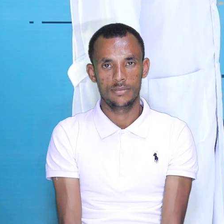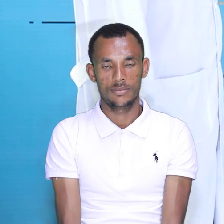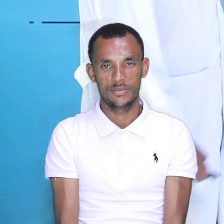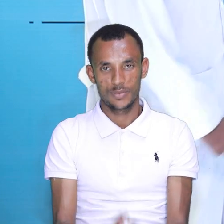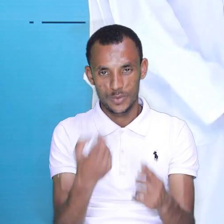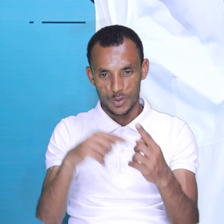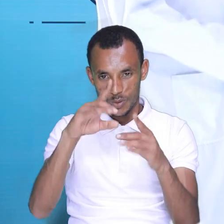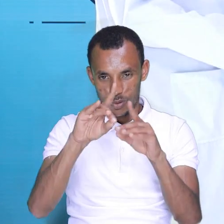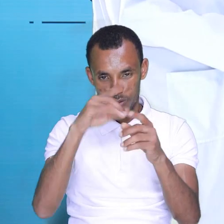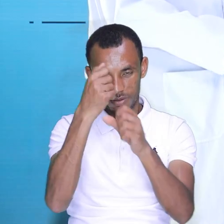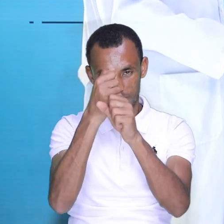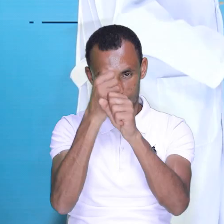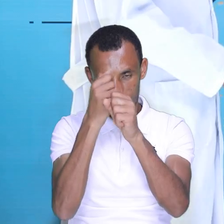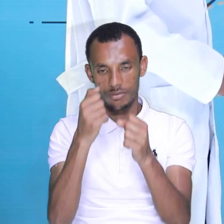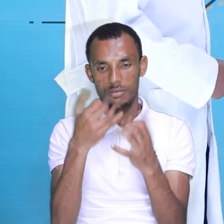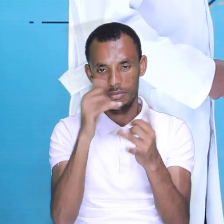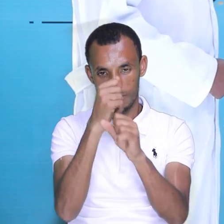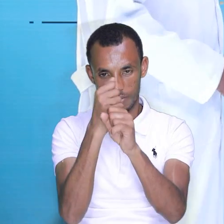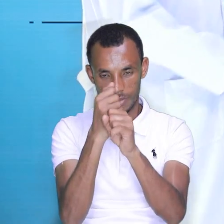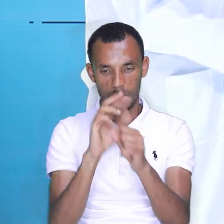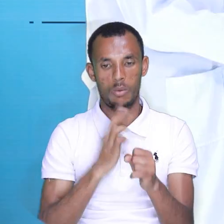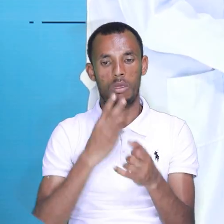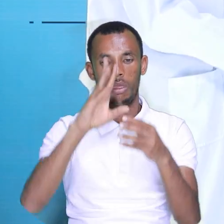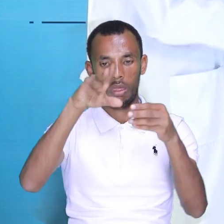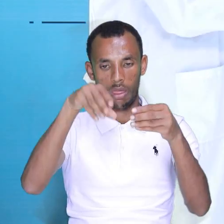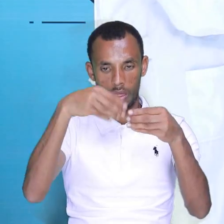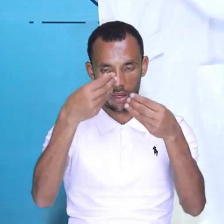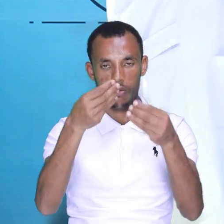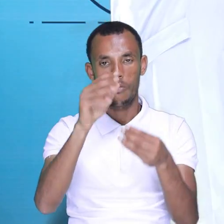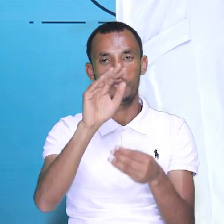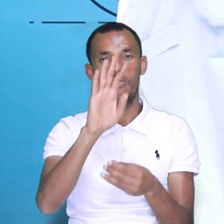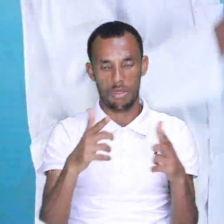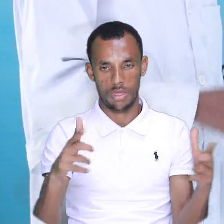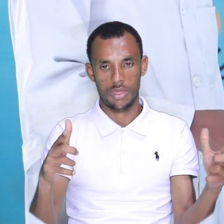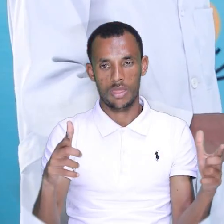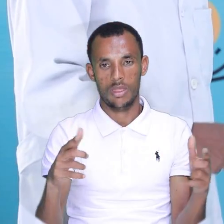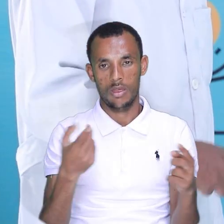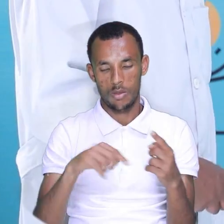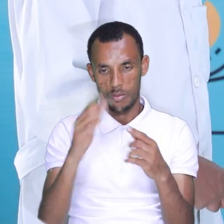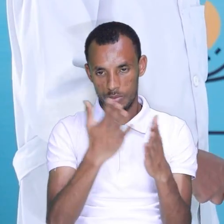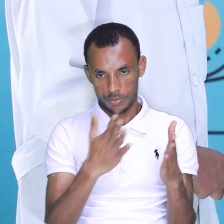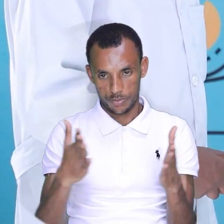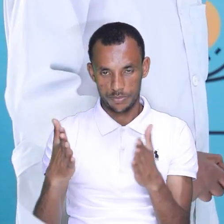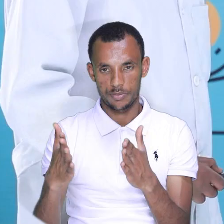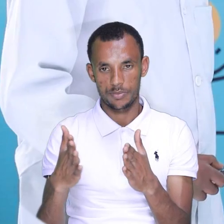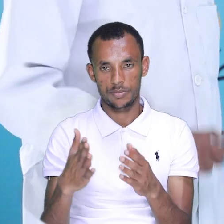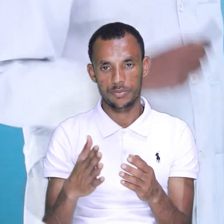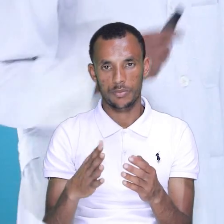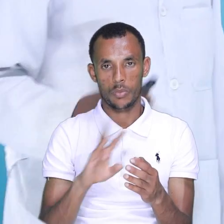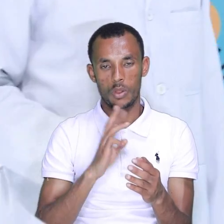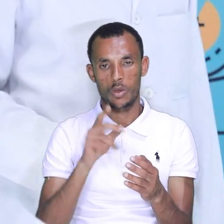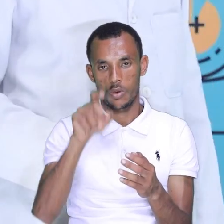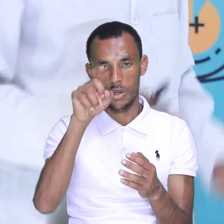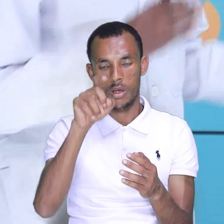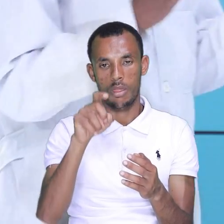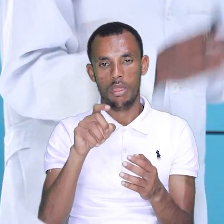To do this problem, we are given that for possible per two-digit number, we should